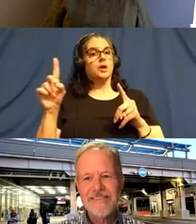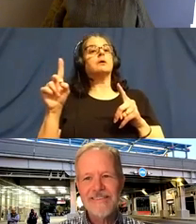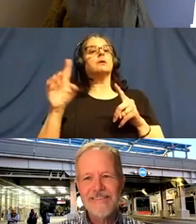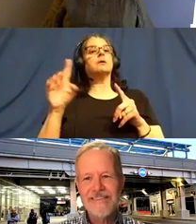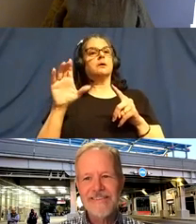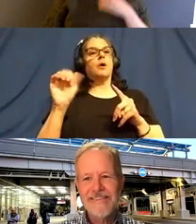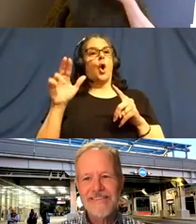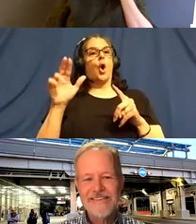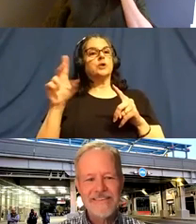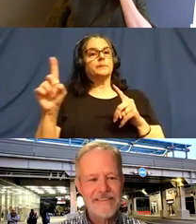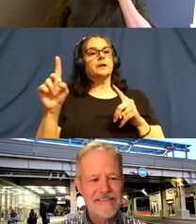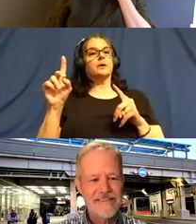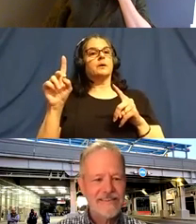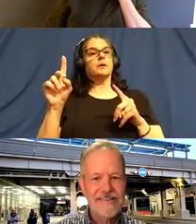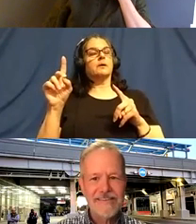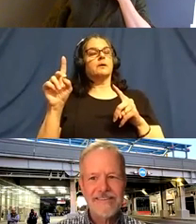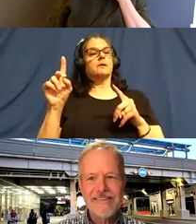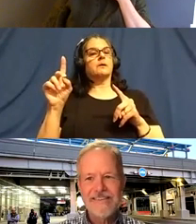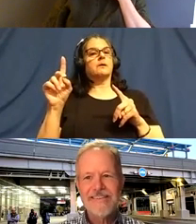could have your video on.